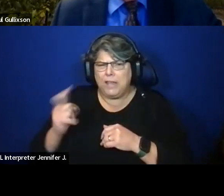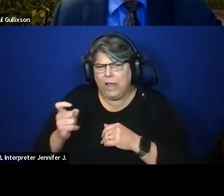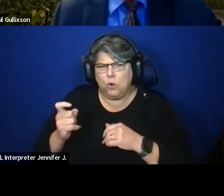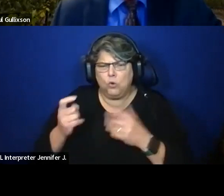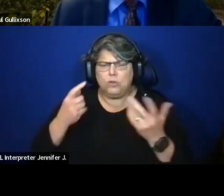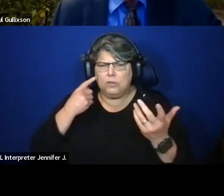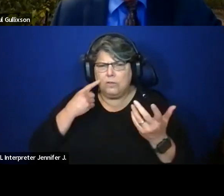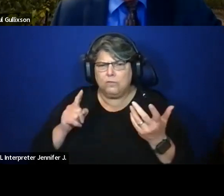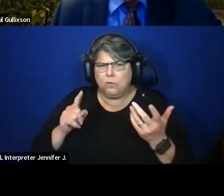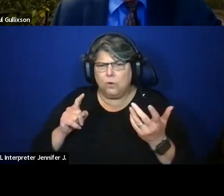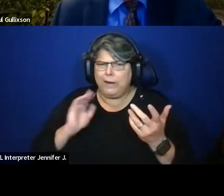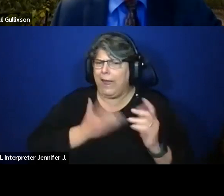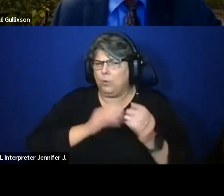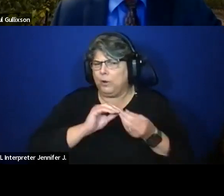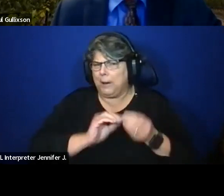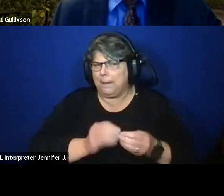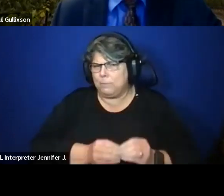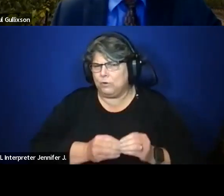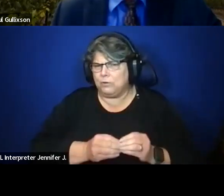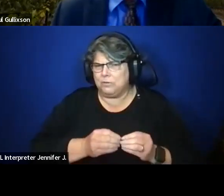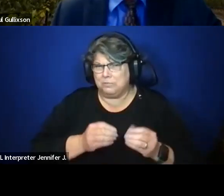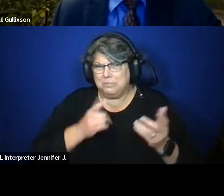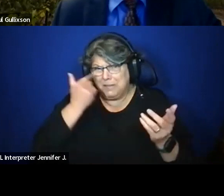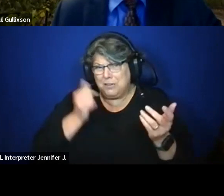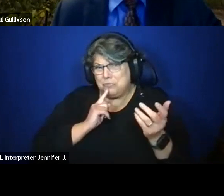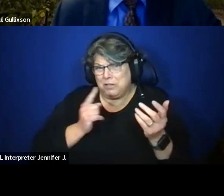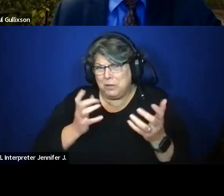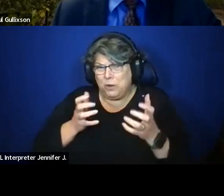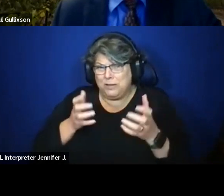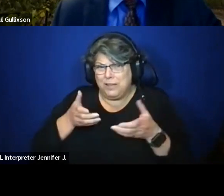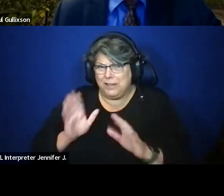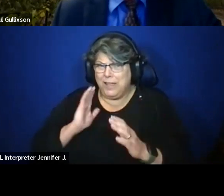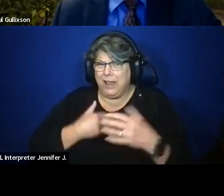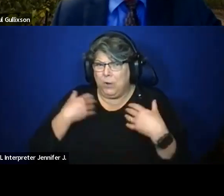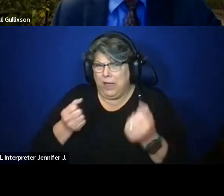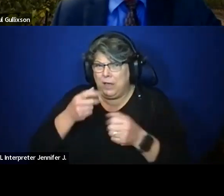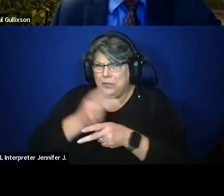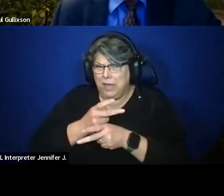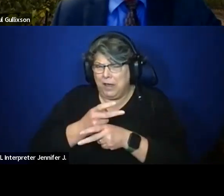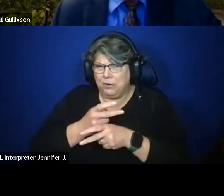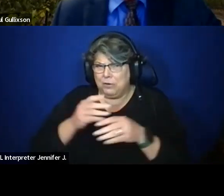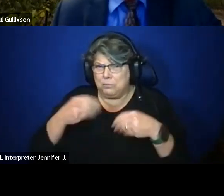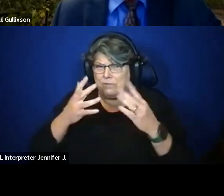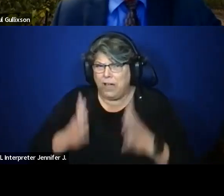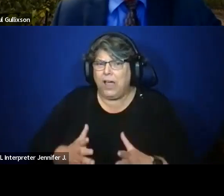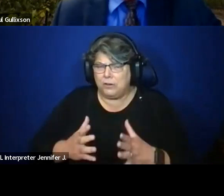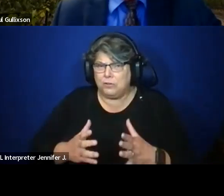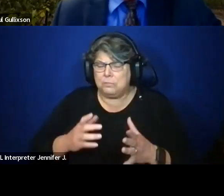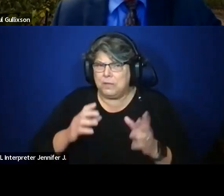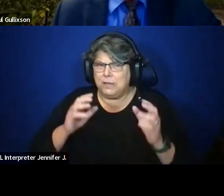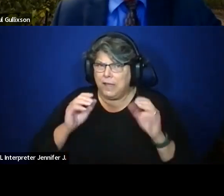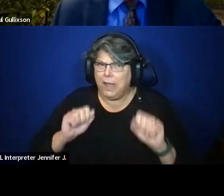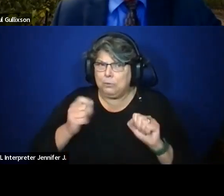for our numbers, given that we really want to allow our healthcare providers to be open to seeing really